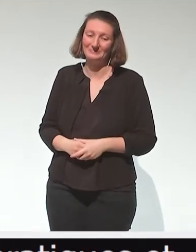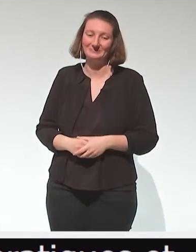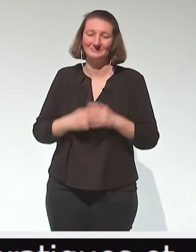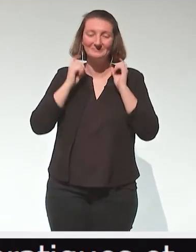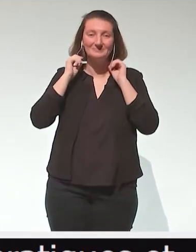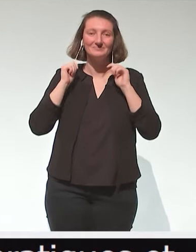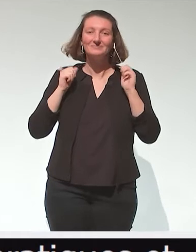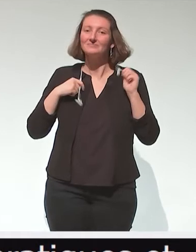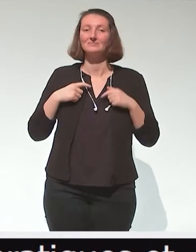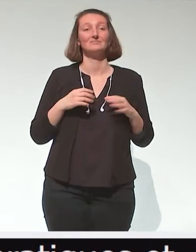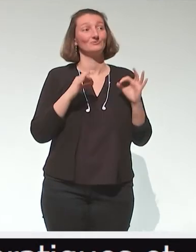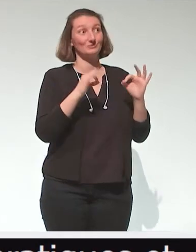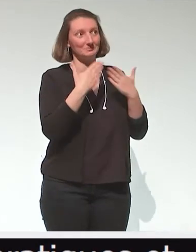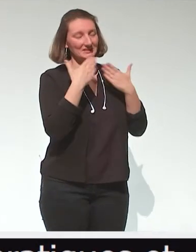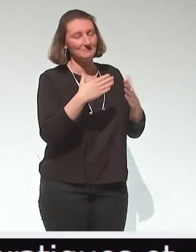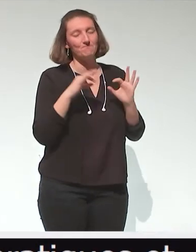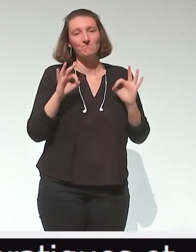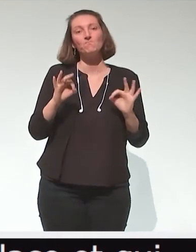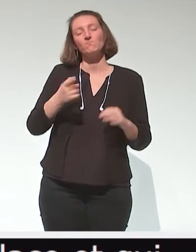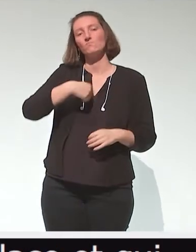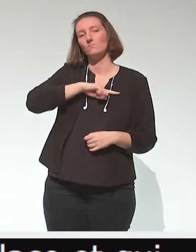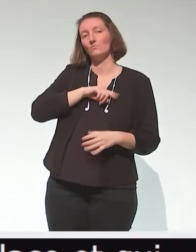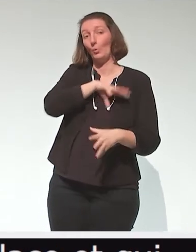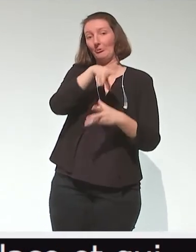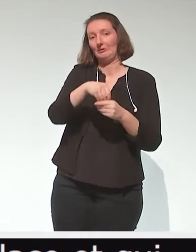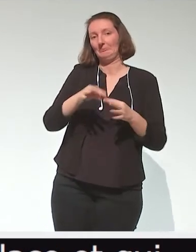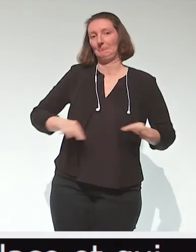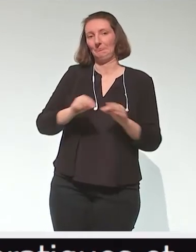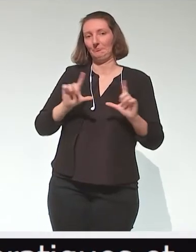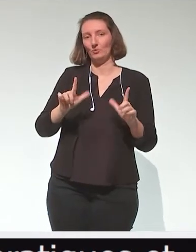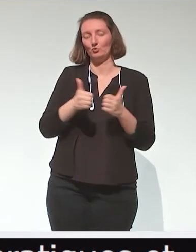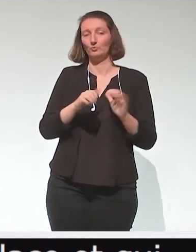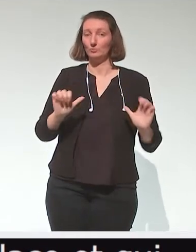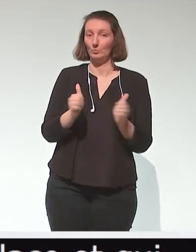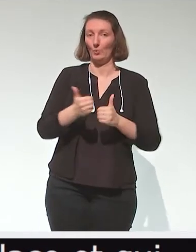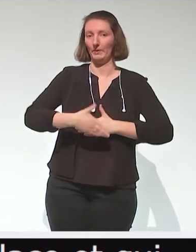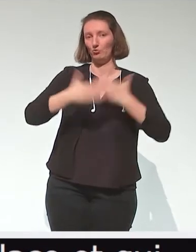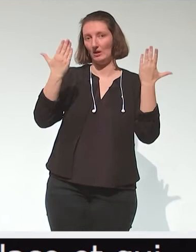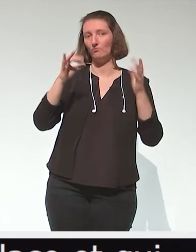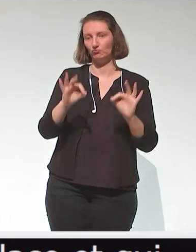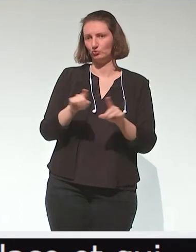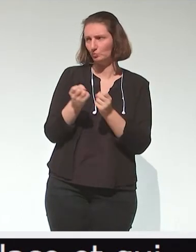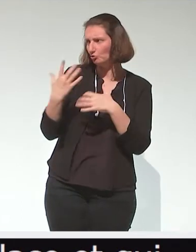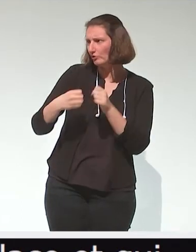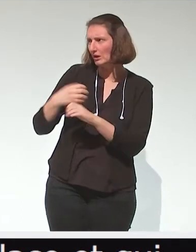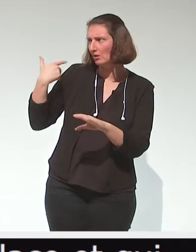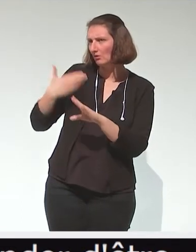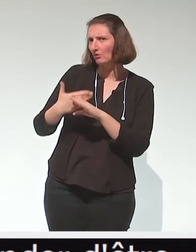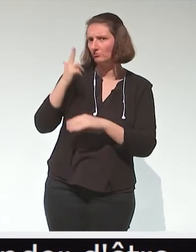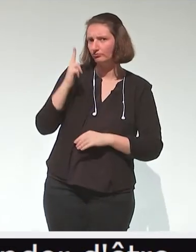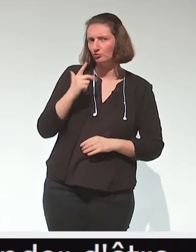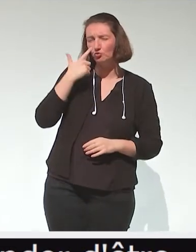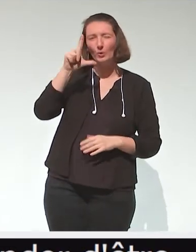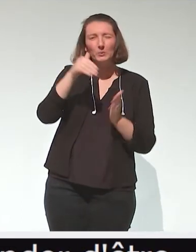Once again, I'll ask you to be brief. Well, thank you very much. We too introduced the Duo Day